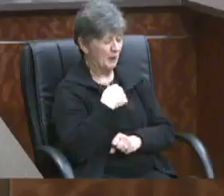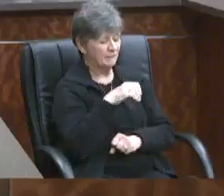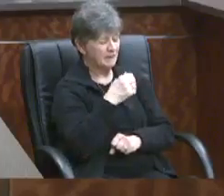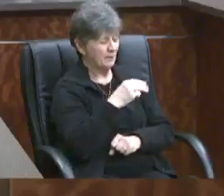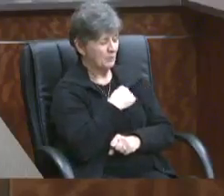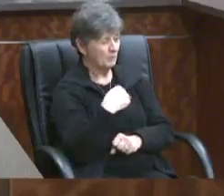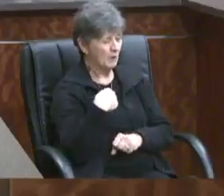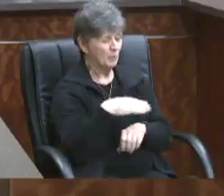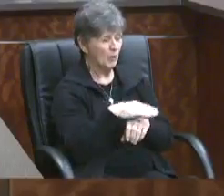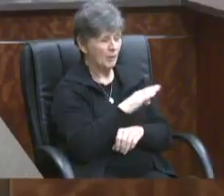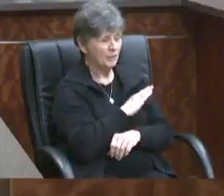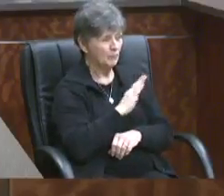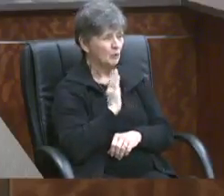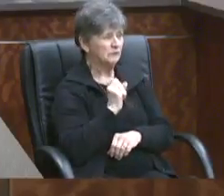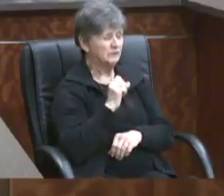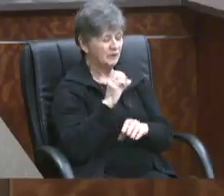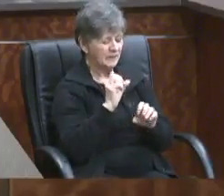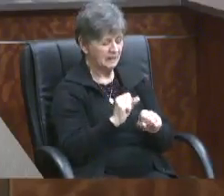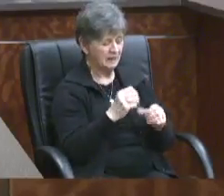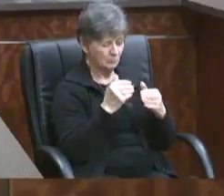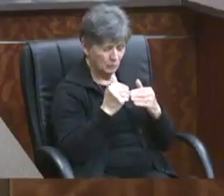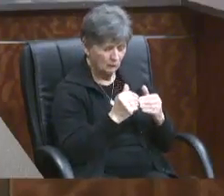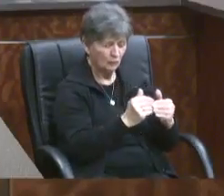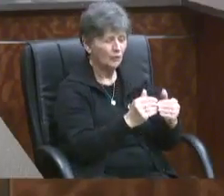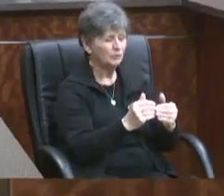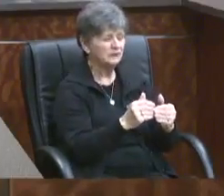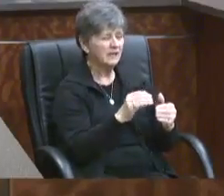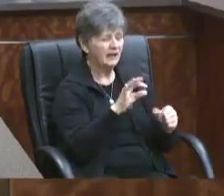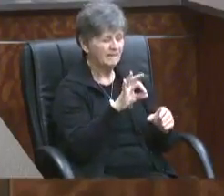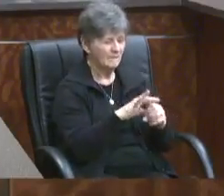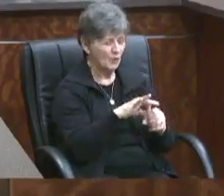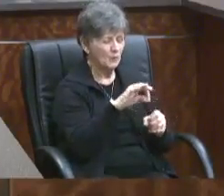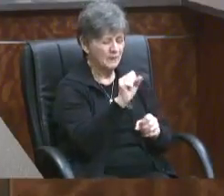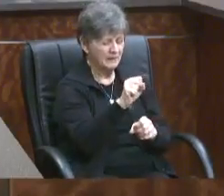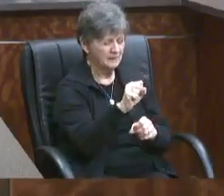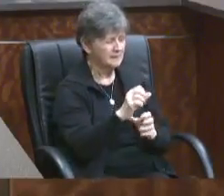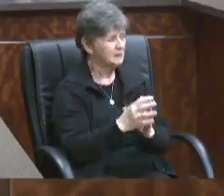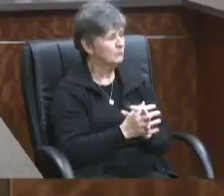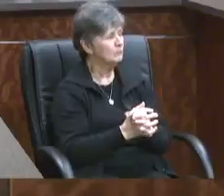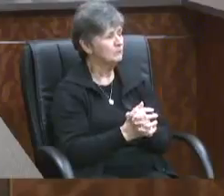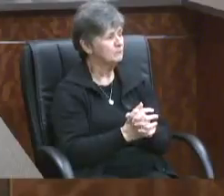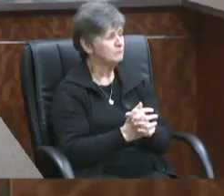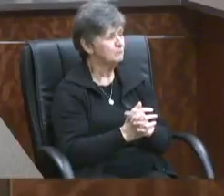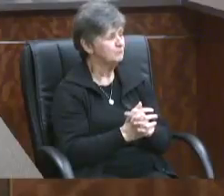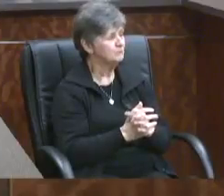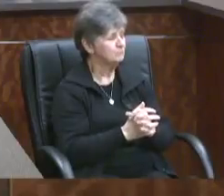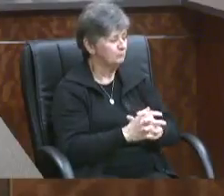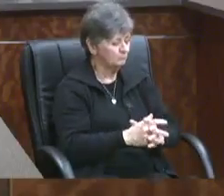can move forward with some things they have pending. And I vote yes.